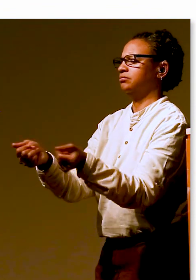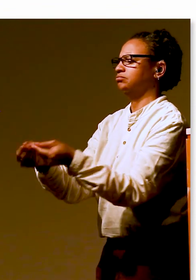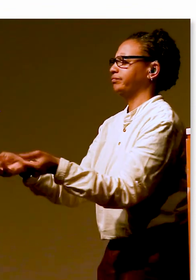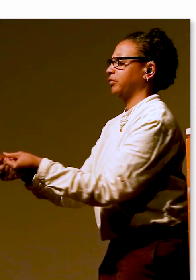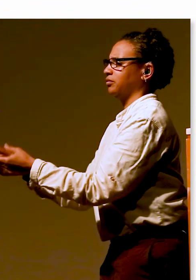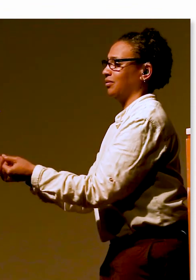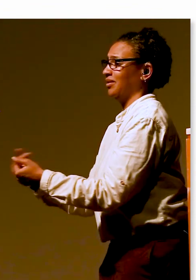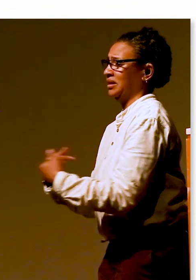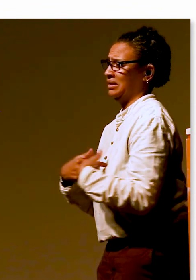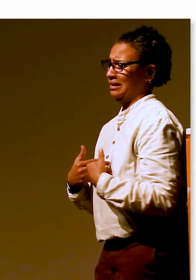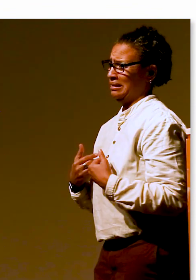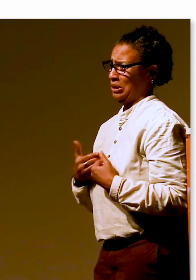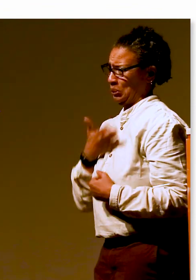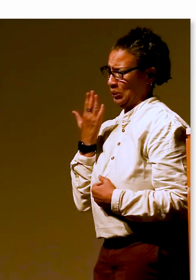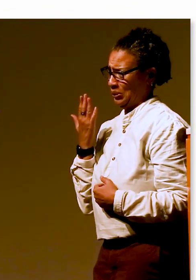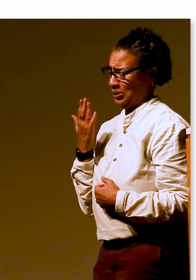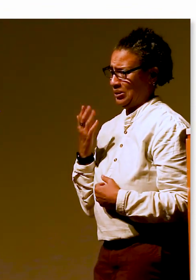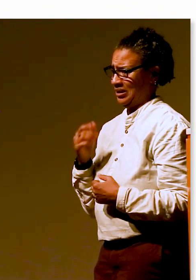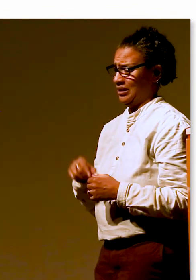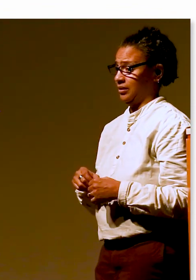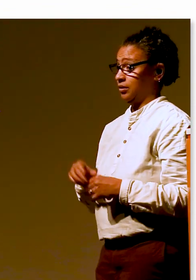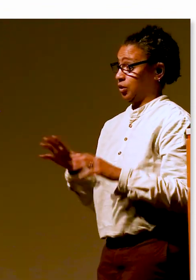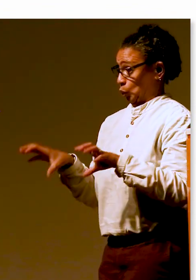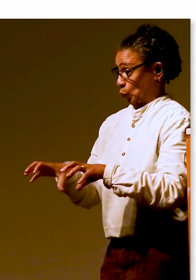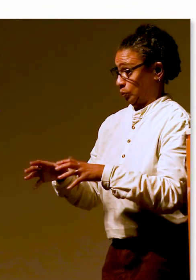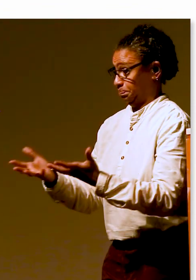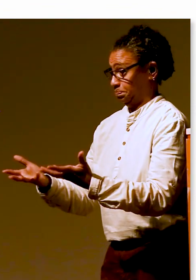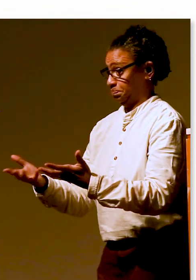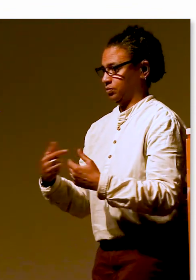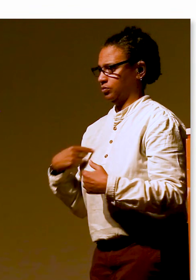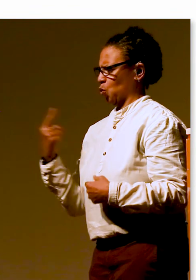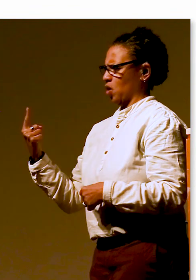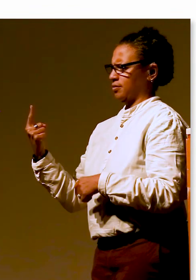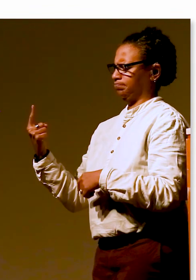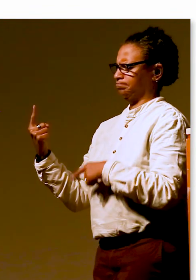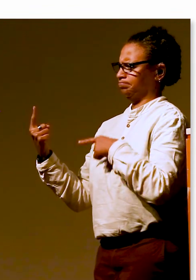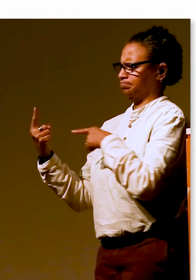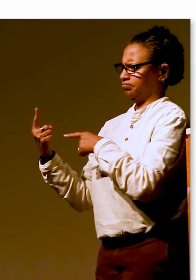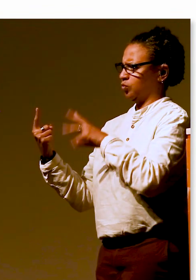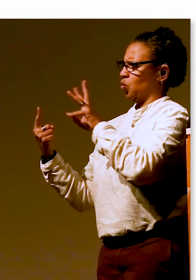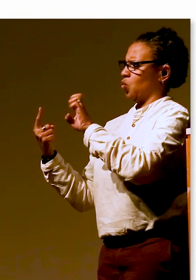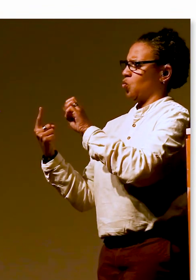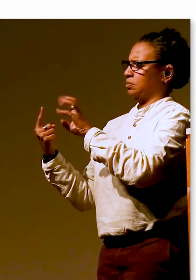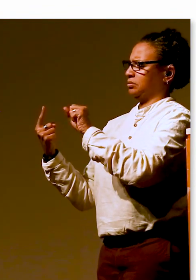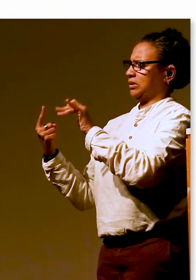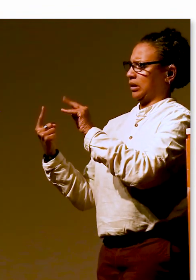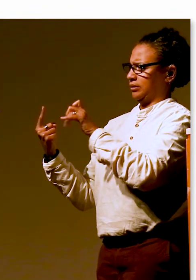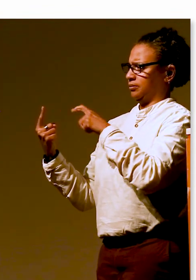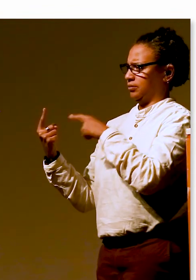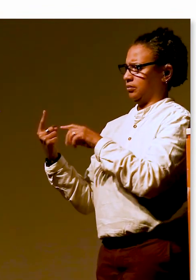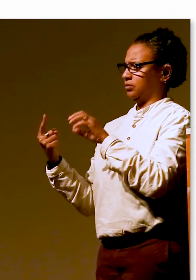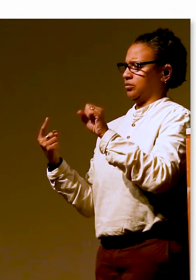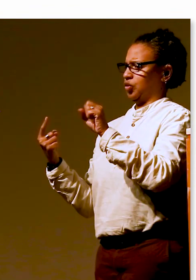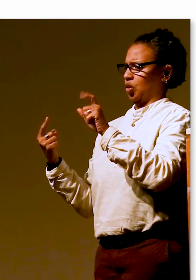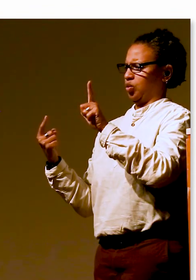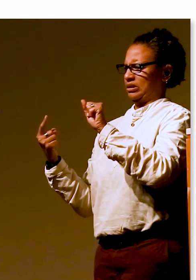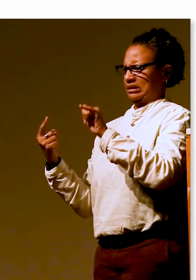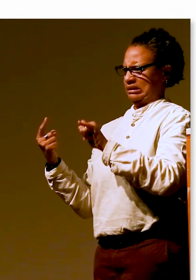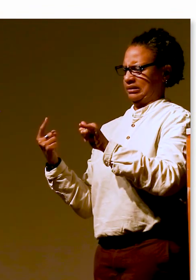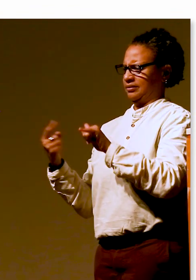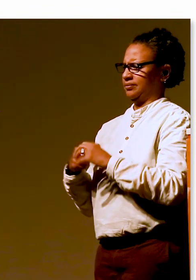encourage though, I know that Salty, there's a platform called Salty, that's feminist magazine. They're doing a lot of work, especially around